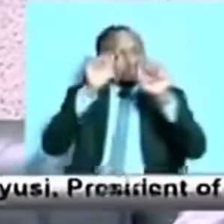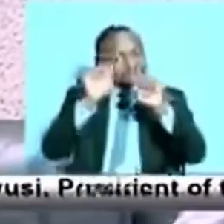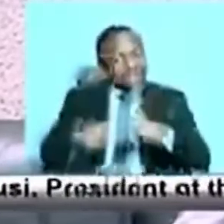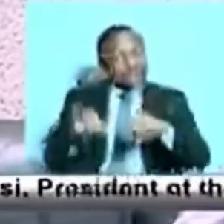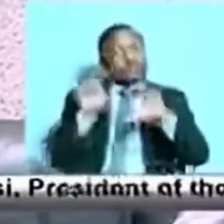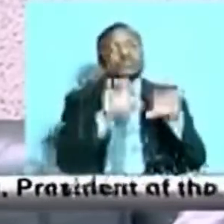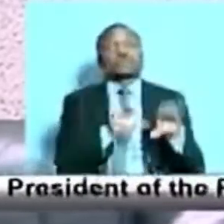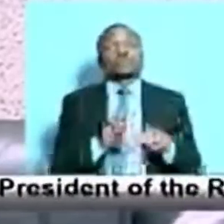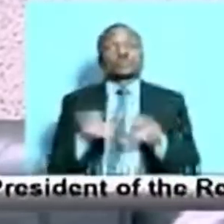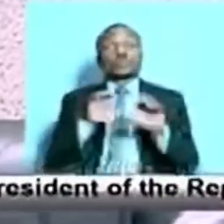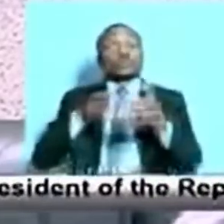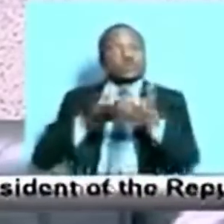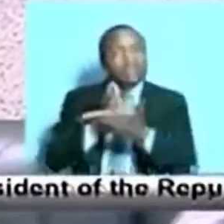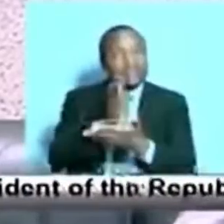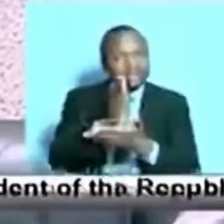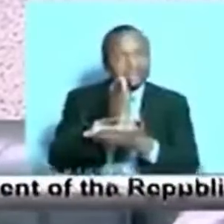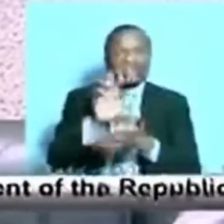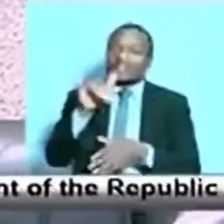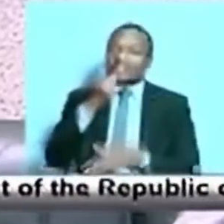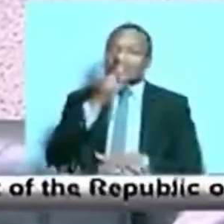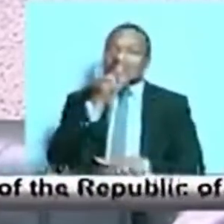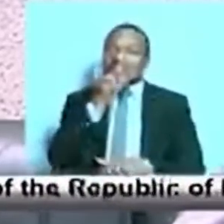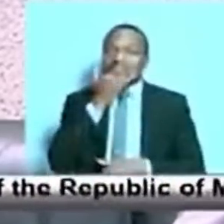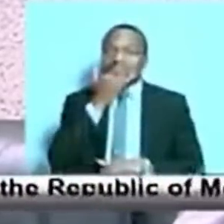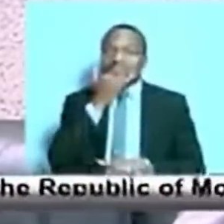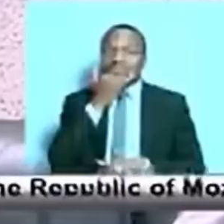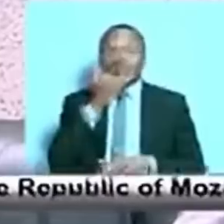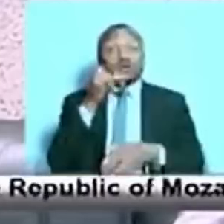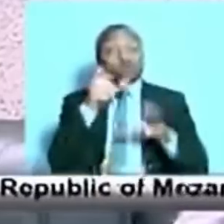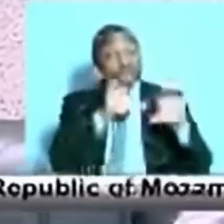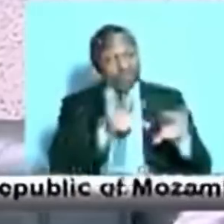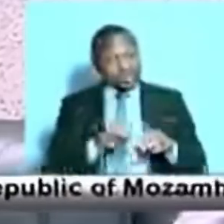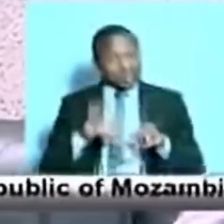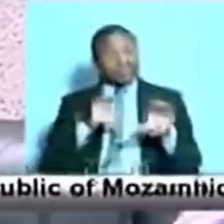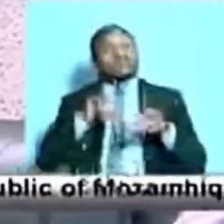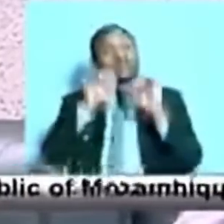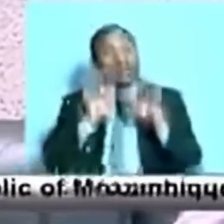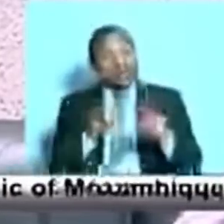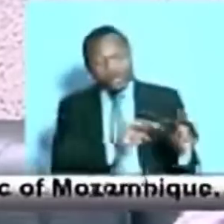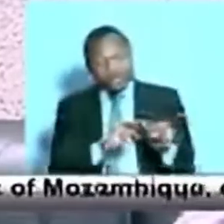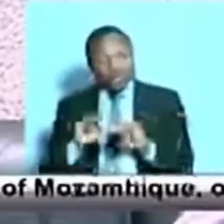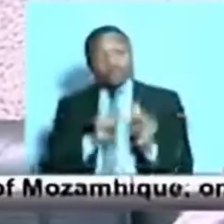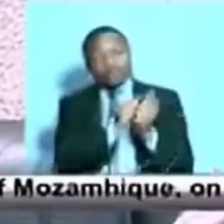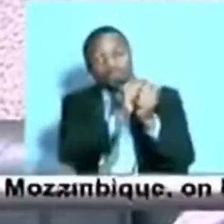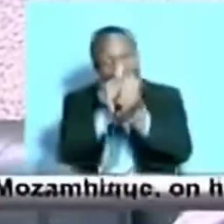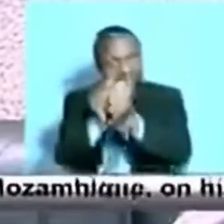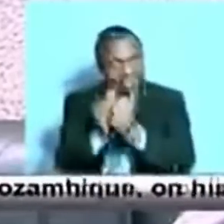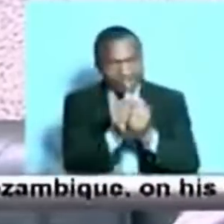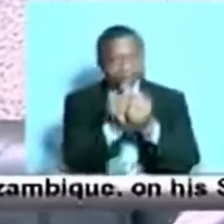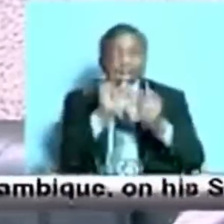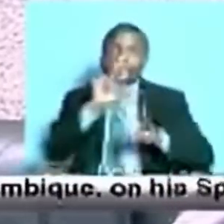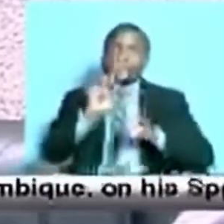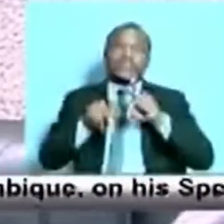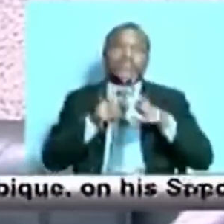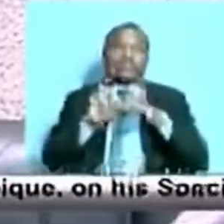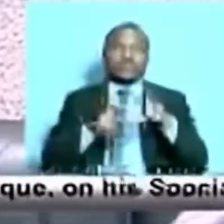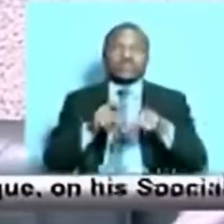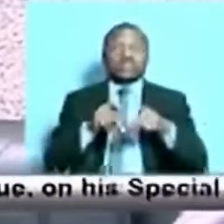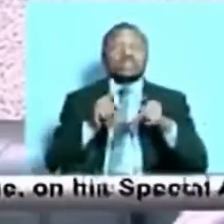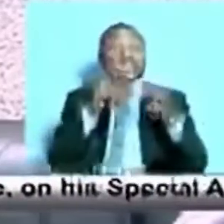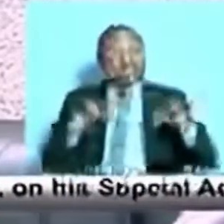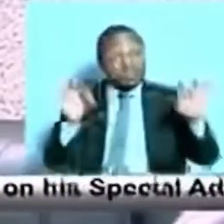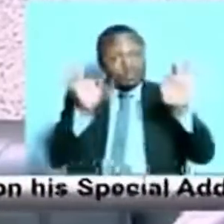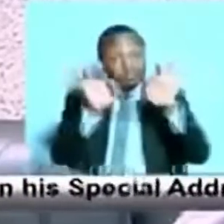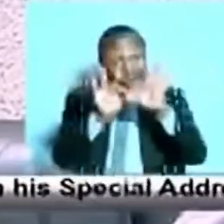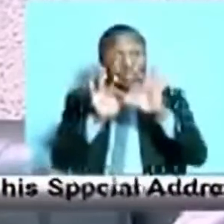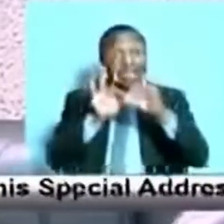do to correct the wrong that we've done so that we can move together as a people. That is key in leadership.